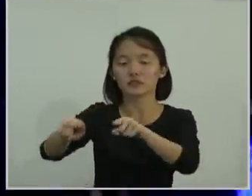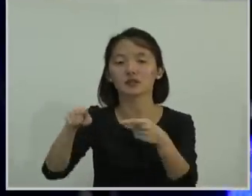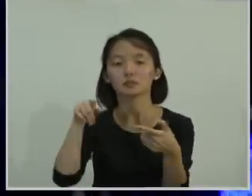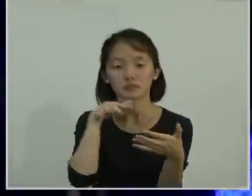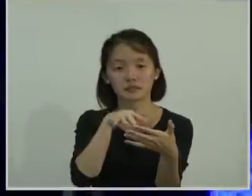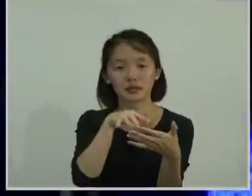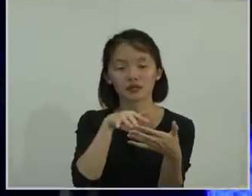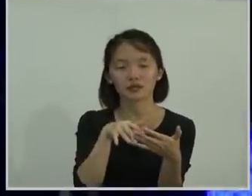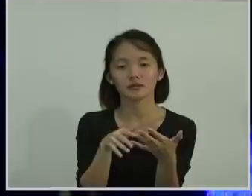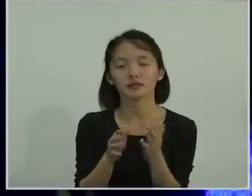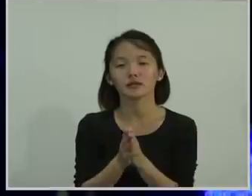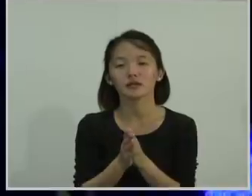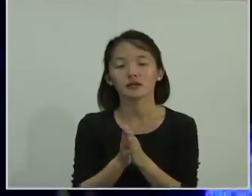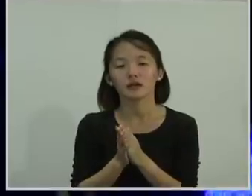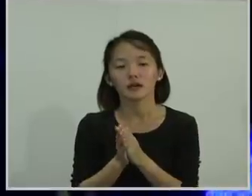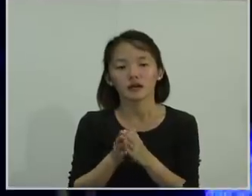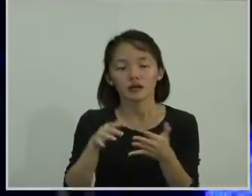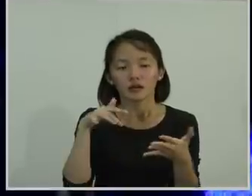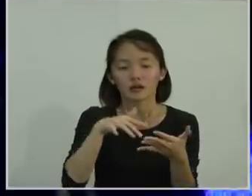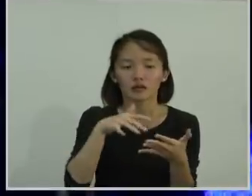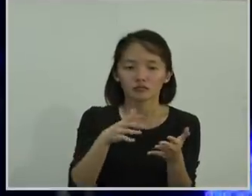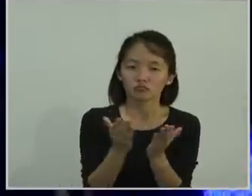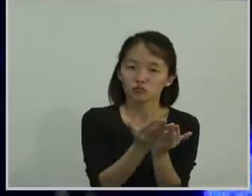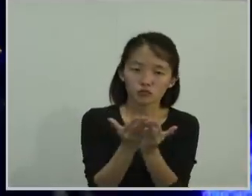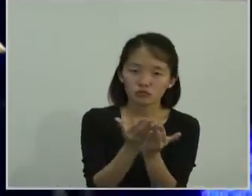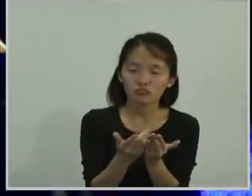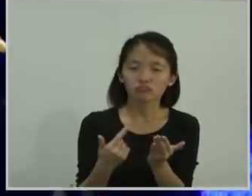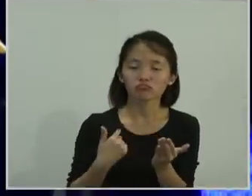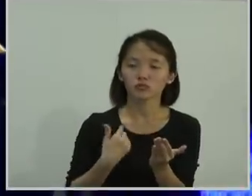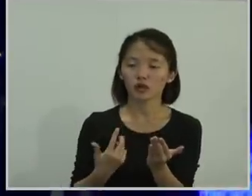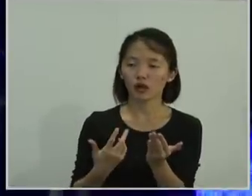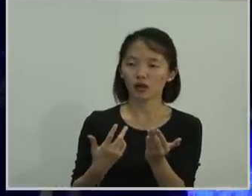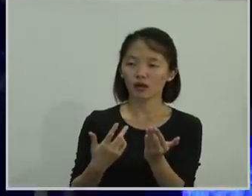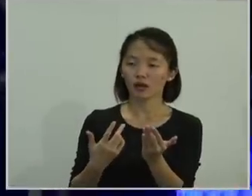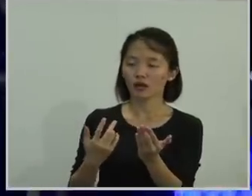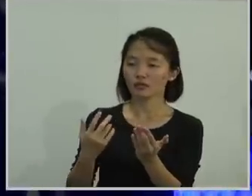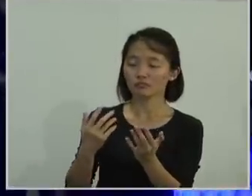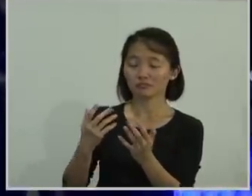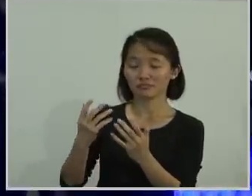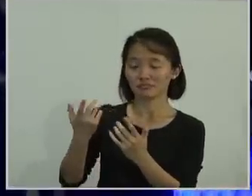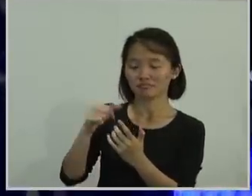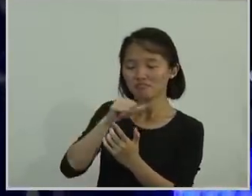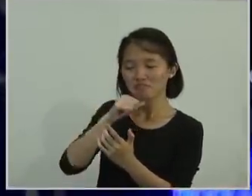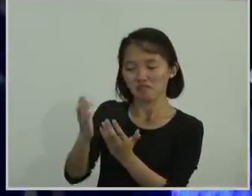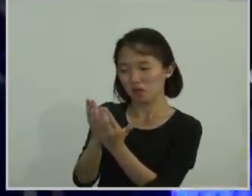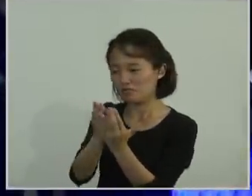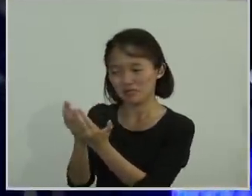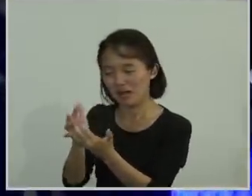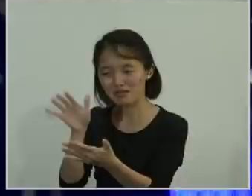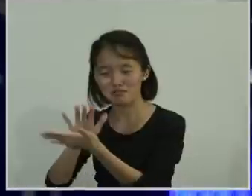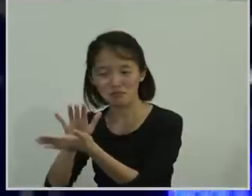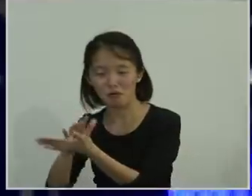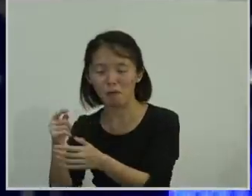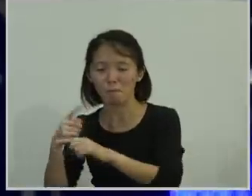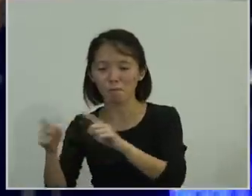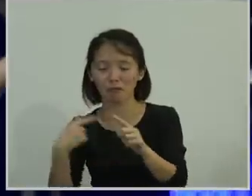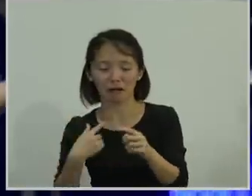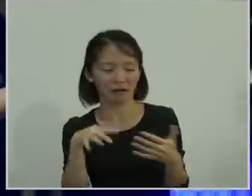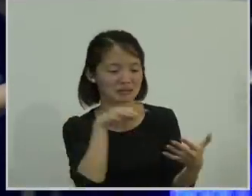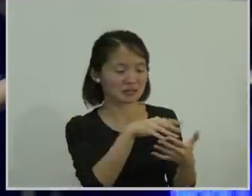time, I was studying the faces of fashion models on magazines. I literally